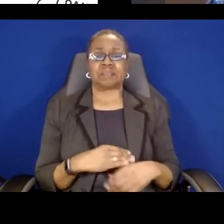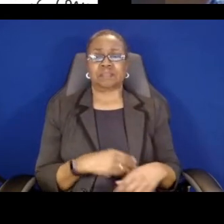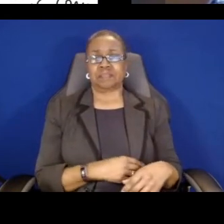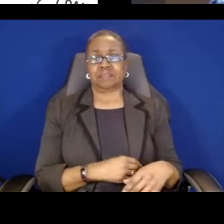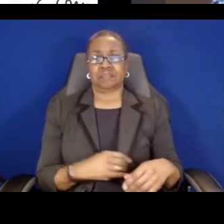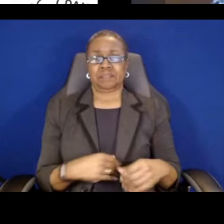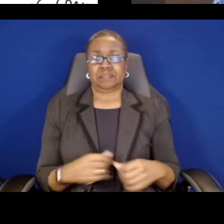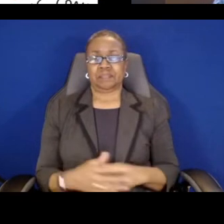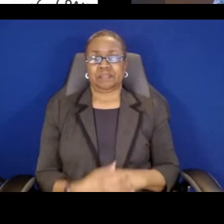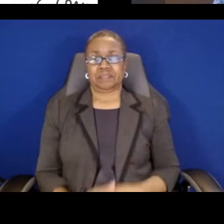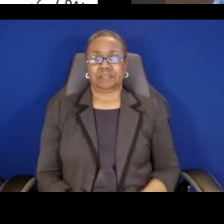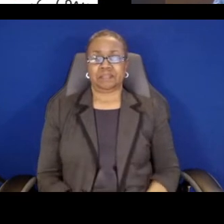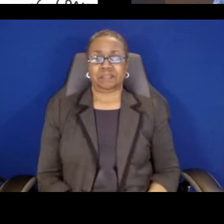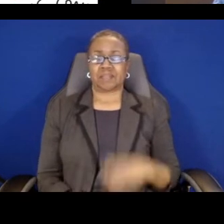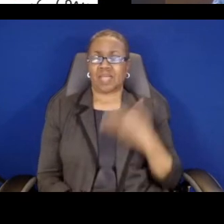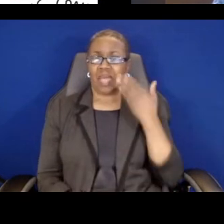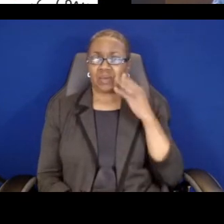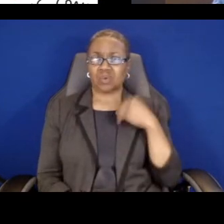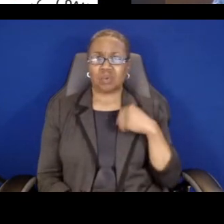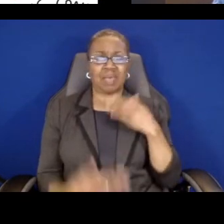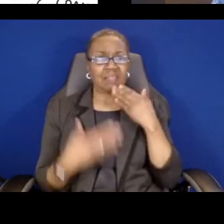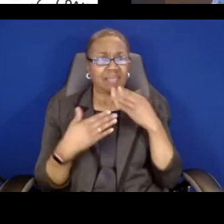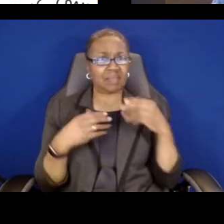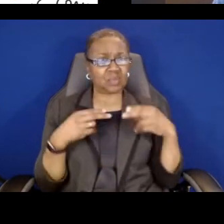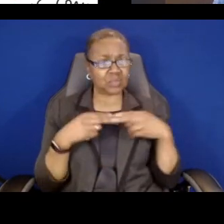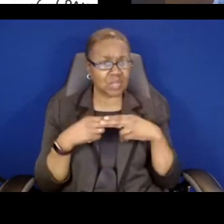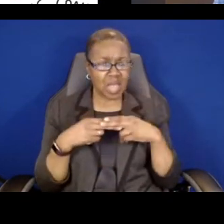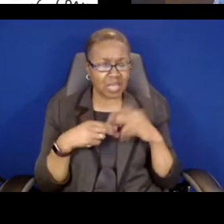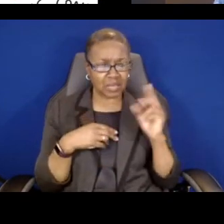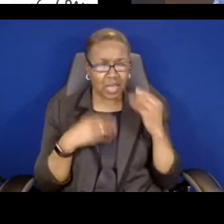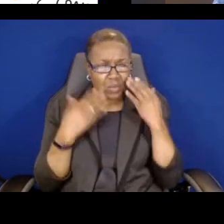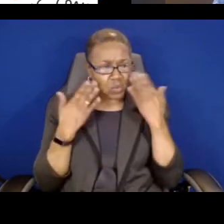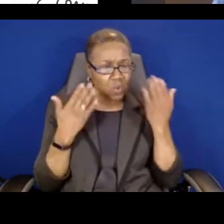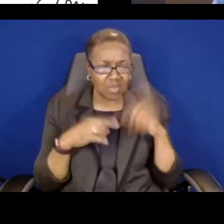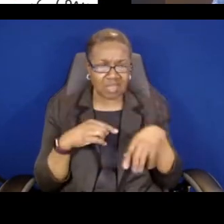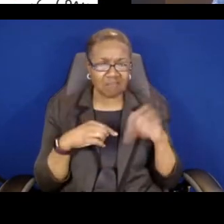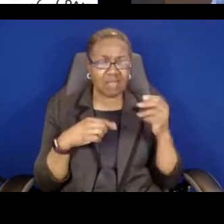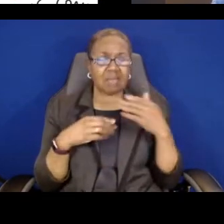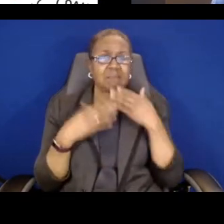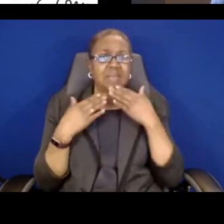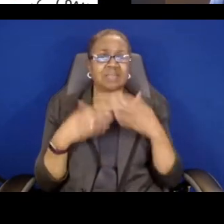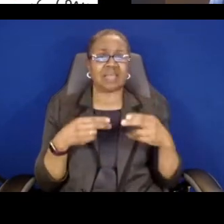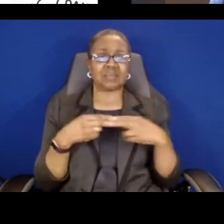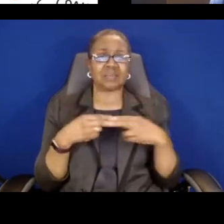I don't know where my thank you slide went. Let me see.